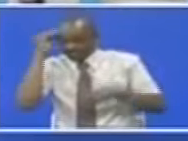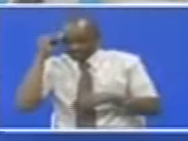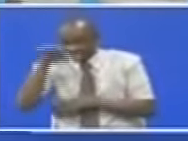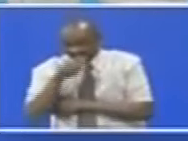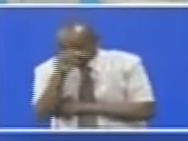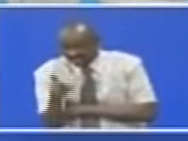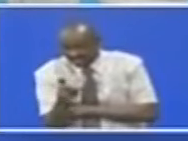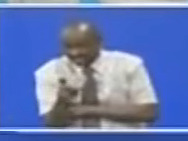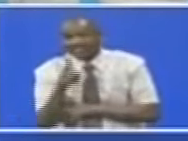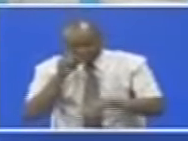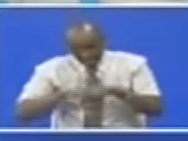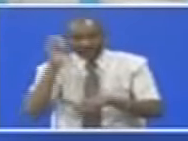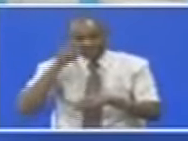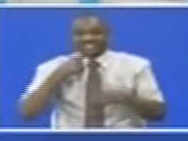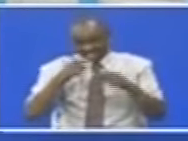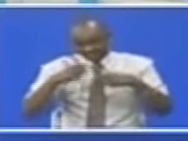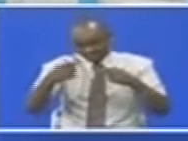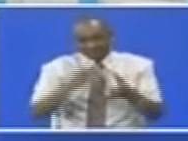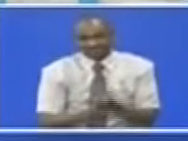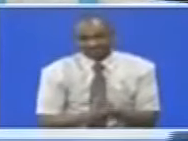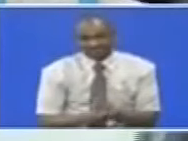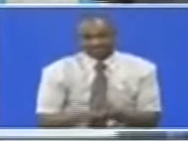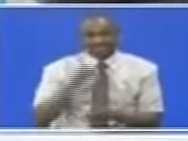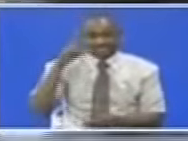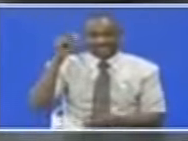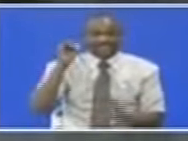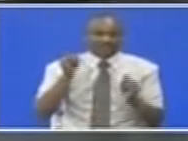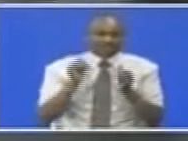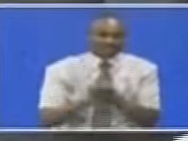sector? Only time will tell. Muremi Mwangi, KTN News, Nairobi.